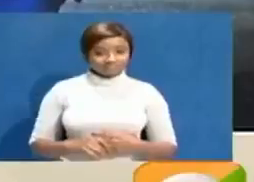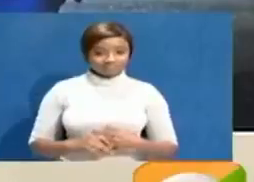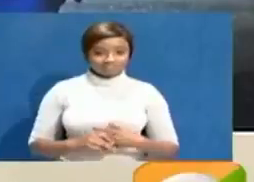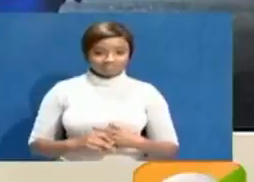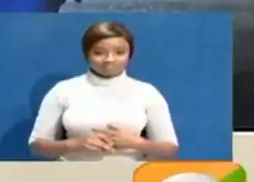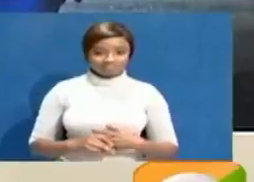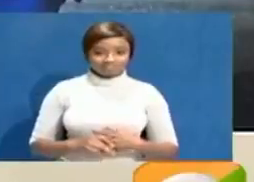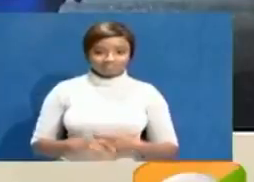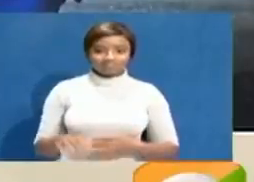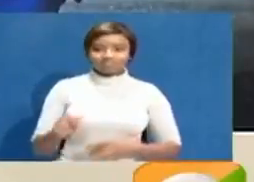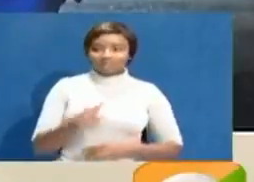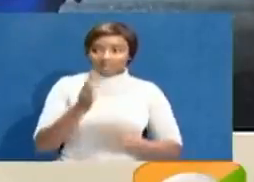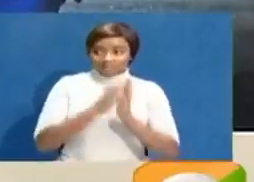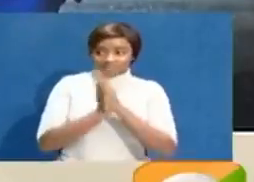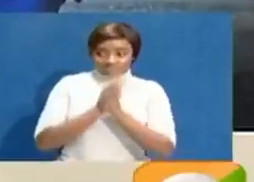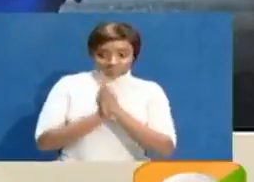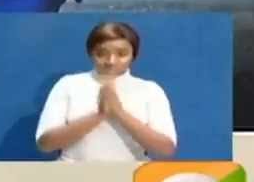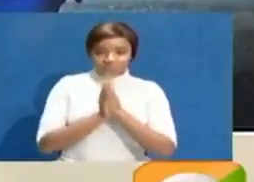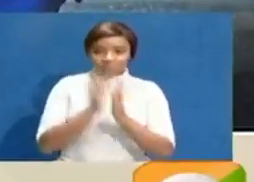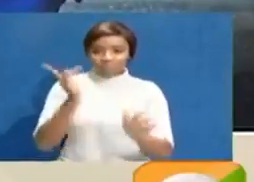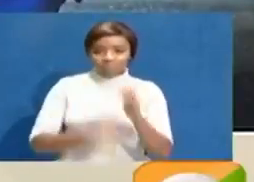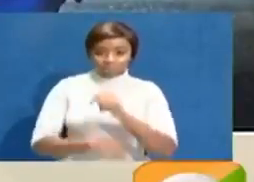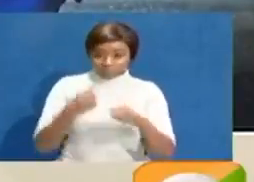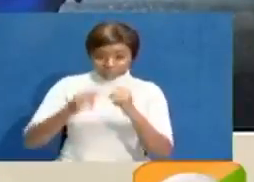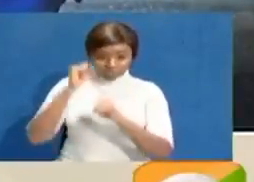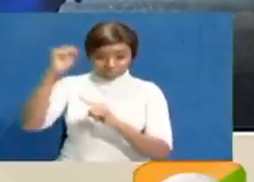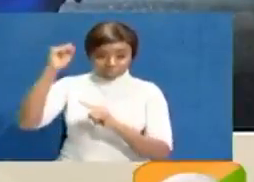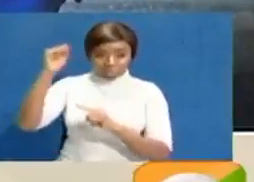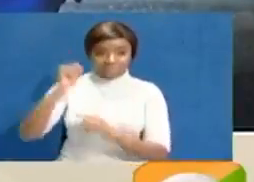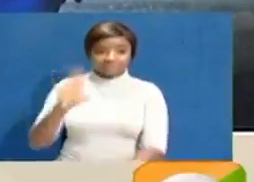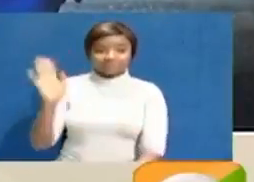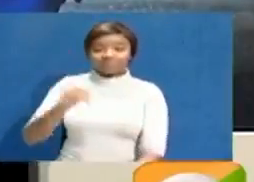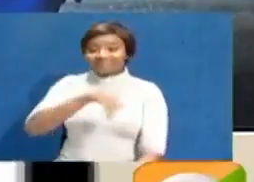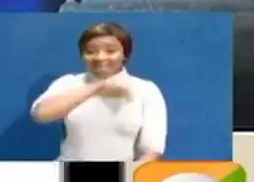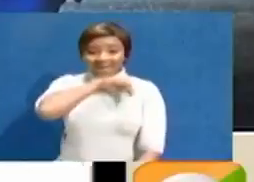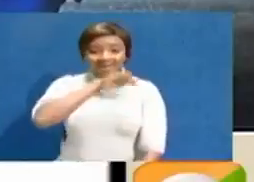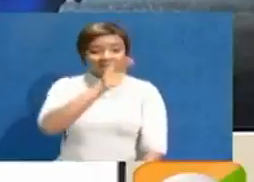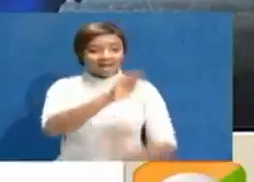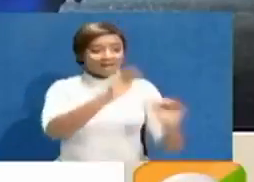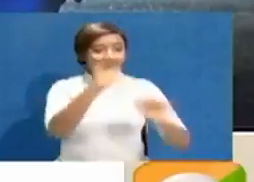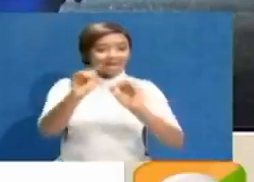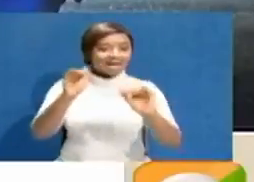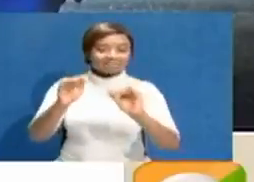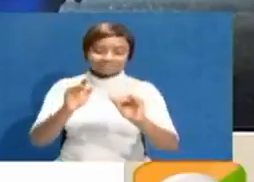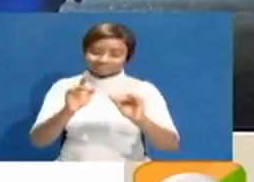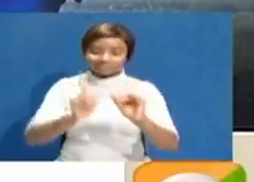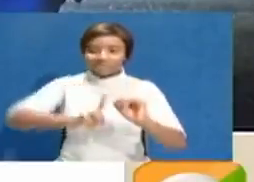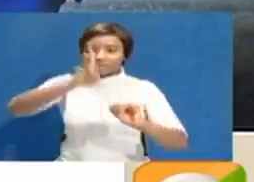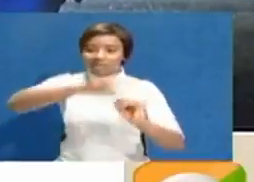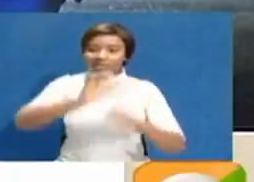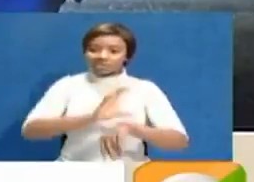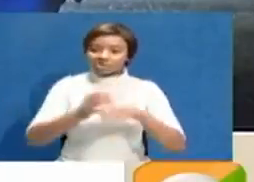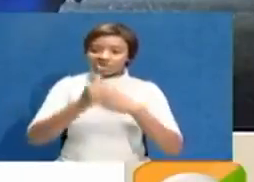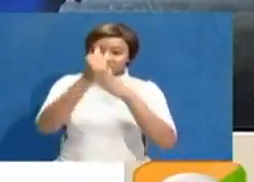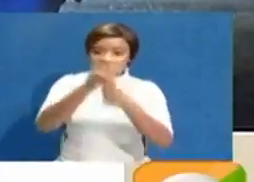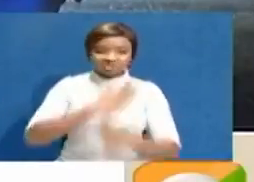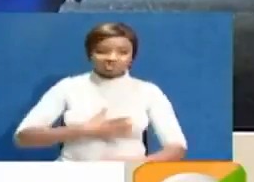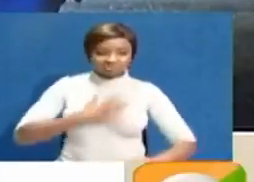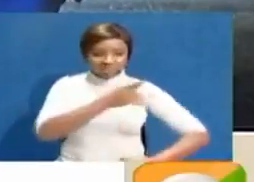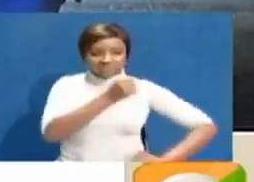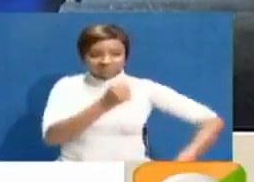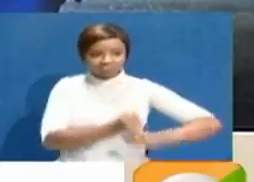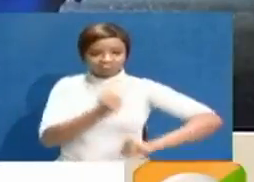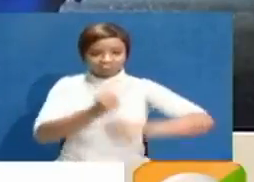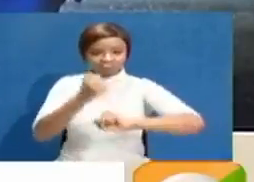So let's stay on that political beat. ODM leader Raila Odinga is asking religious leaders to be at the forefront of the push for constitutional